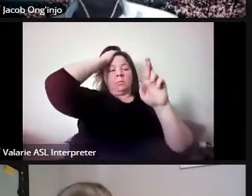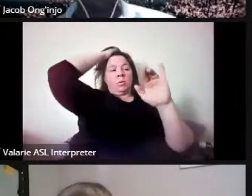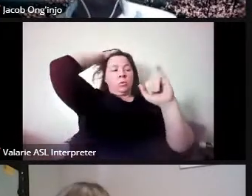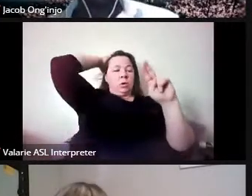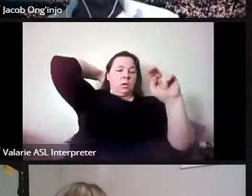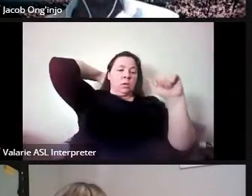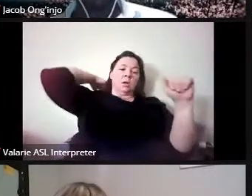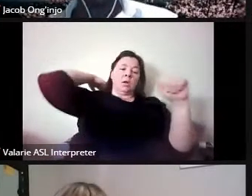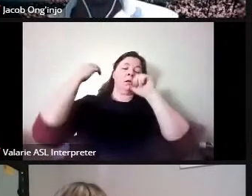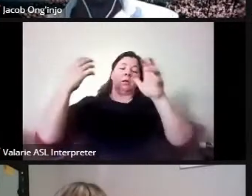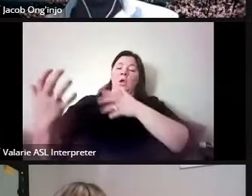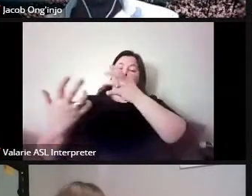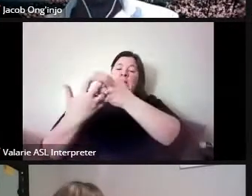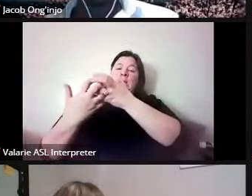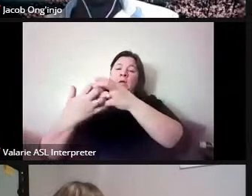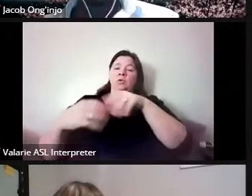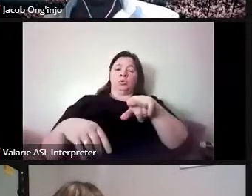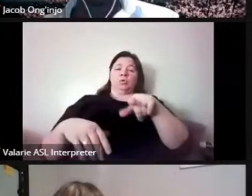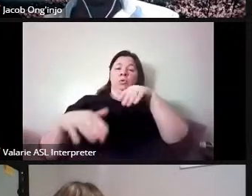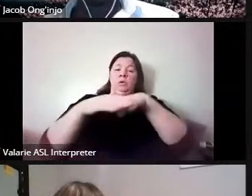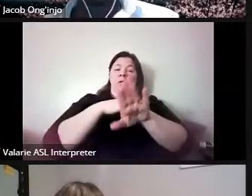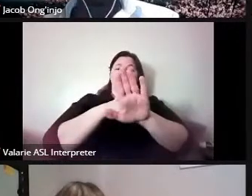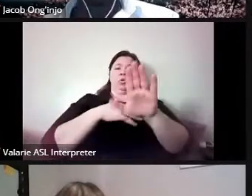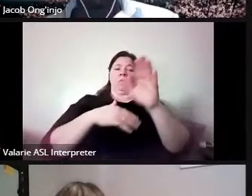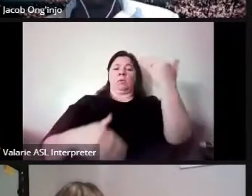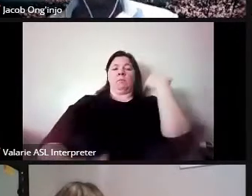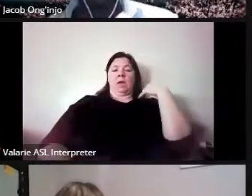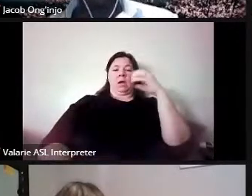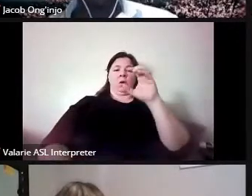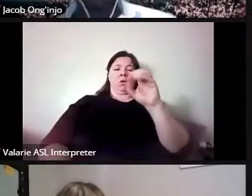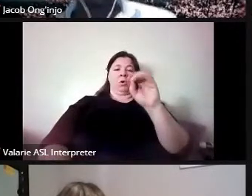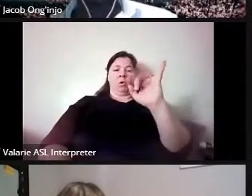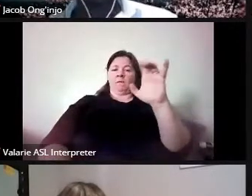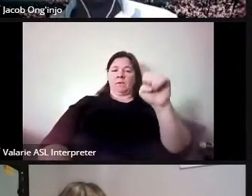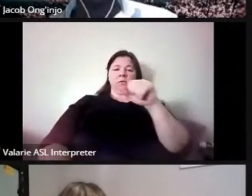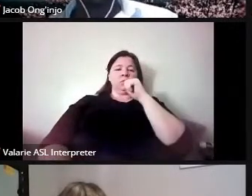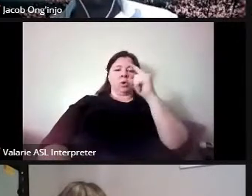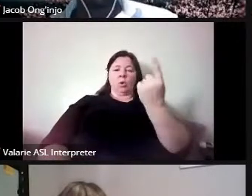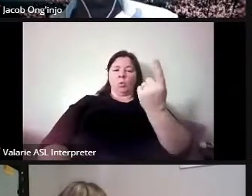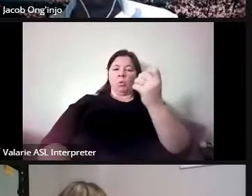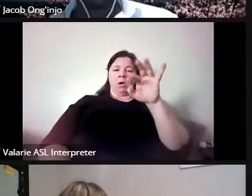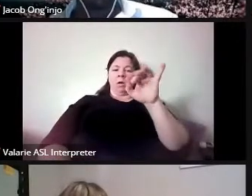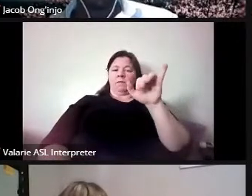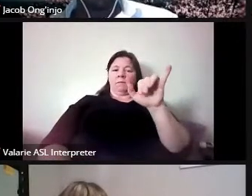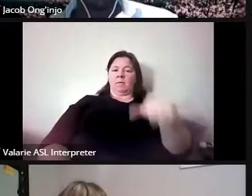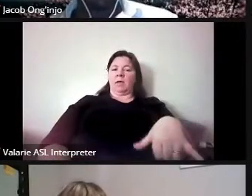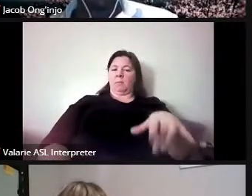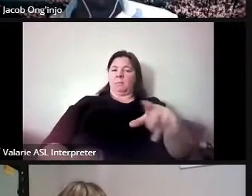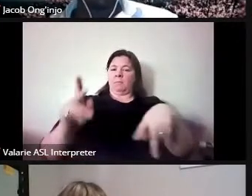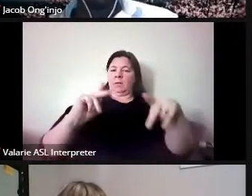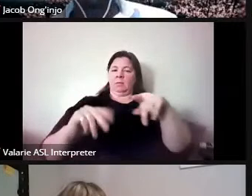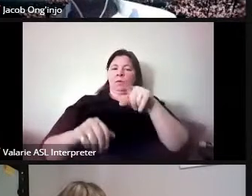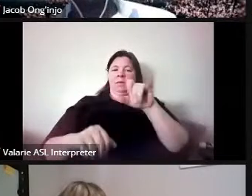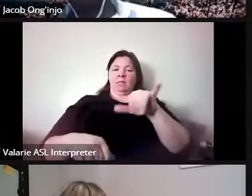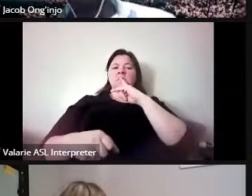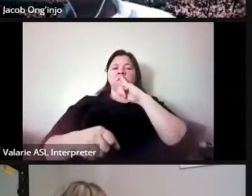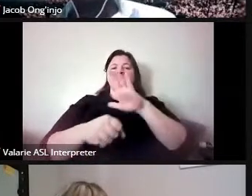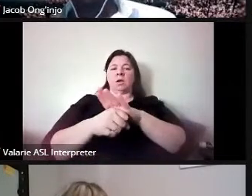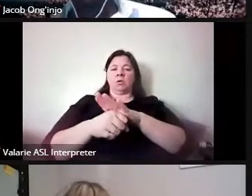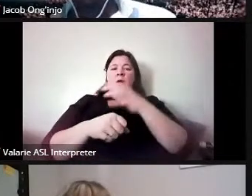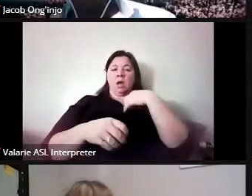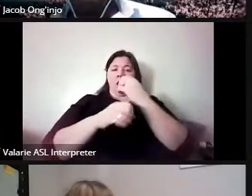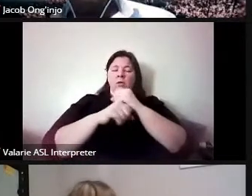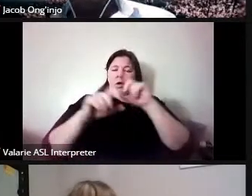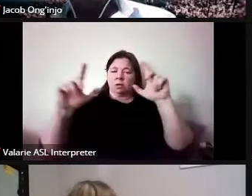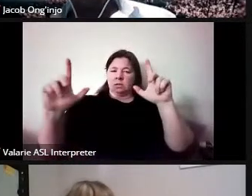don't log into your back office, you're not going to be one of them. Yeah, sure. That's a guarantee. I actually did get a test. I